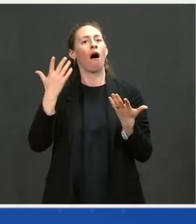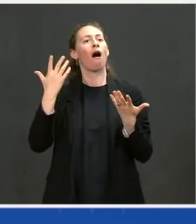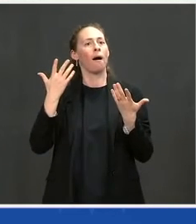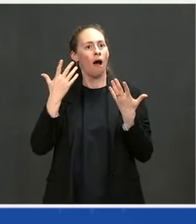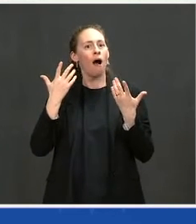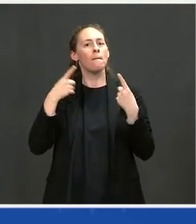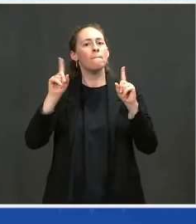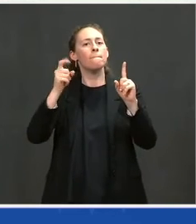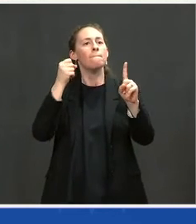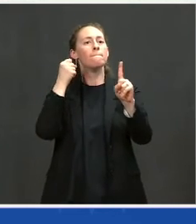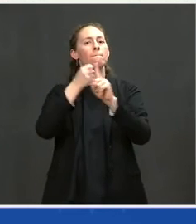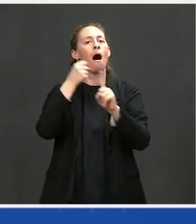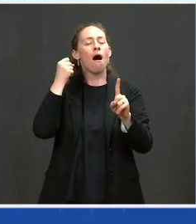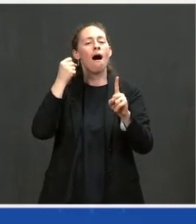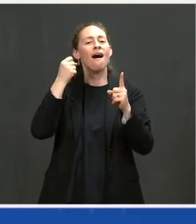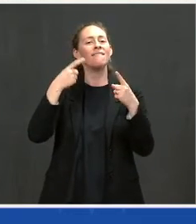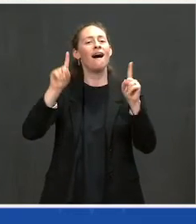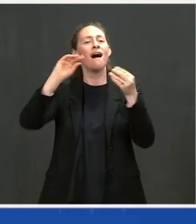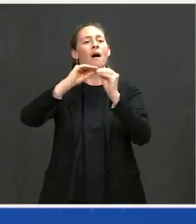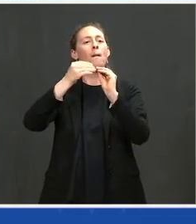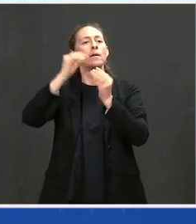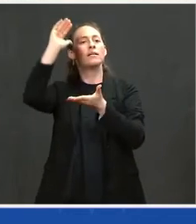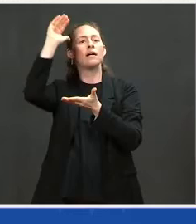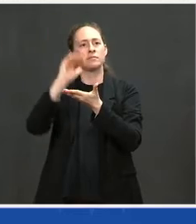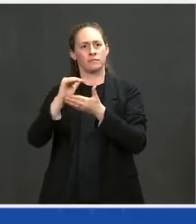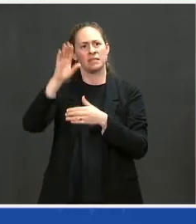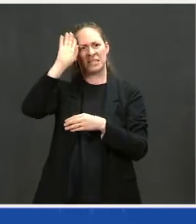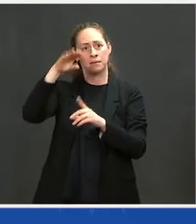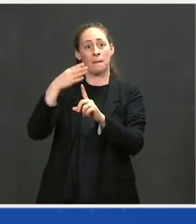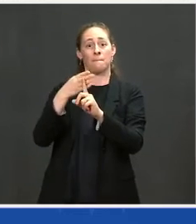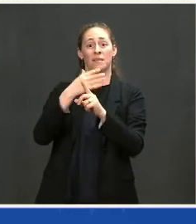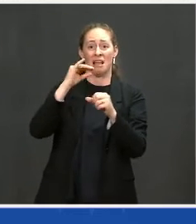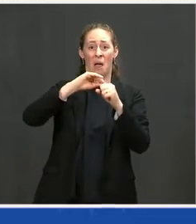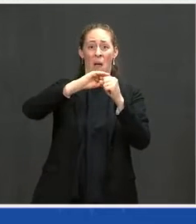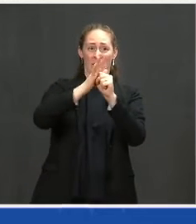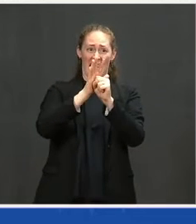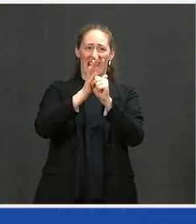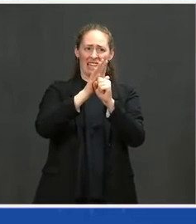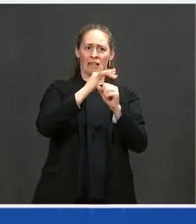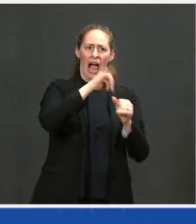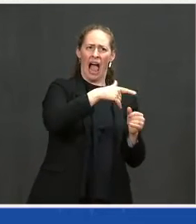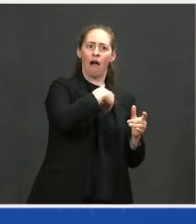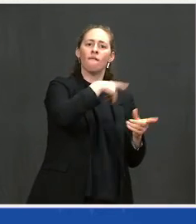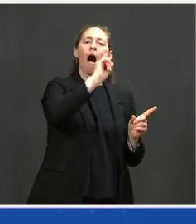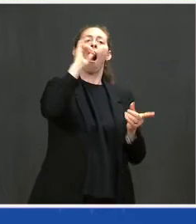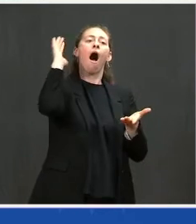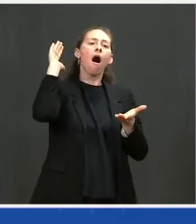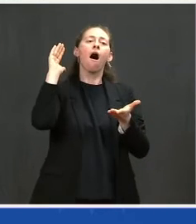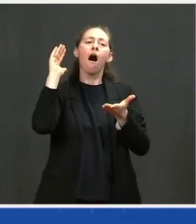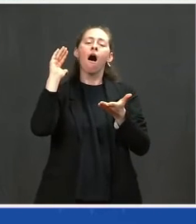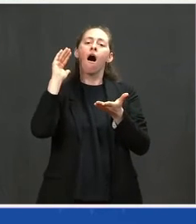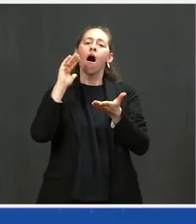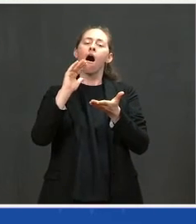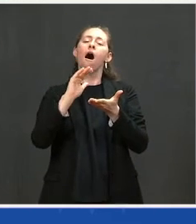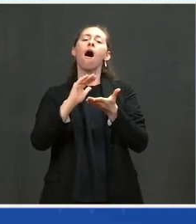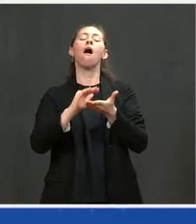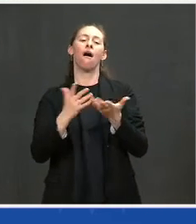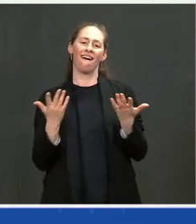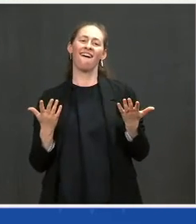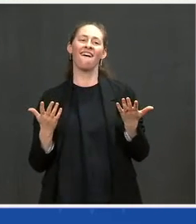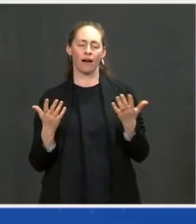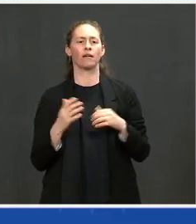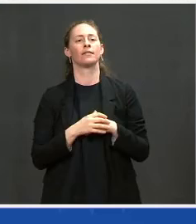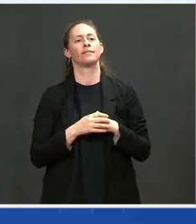fallen below the pre-pandemic high. So there are still too many Americans out of work, too many